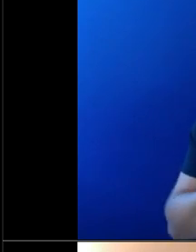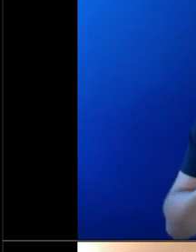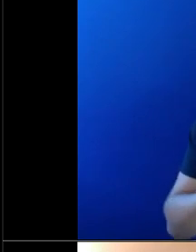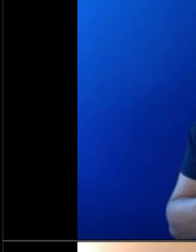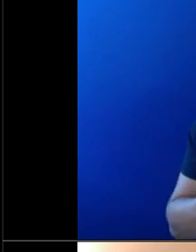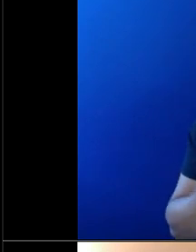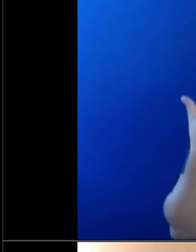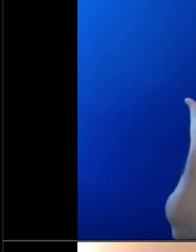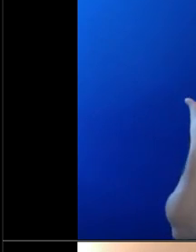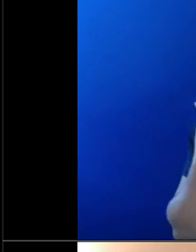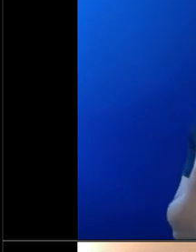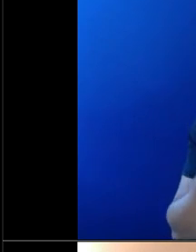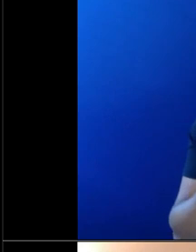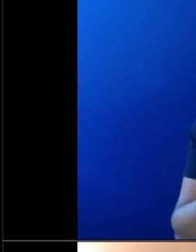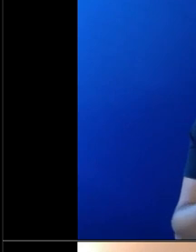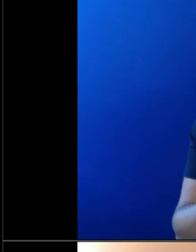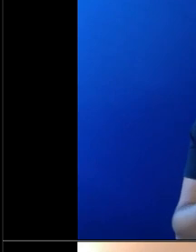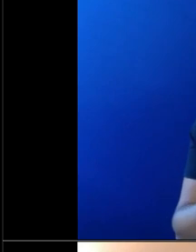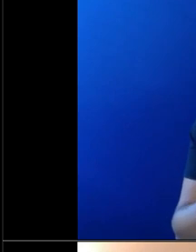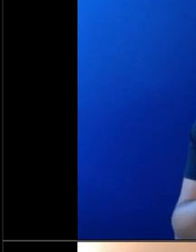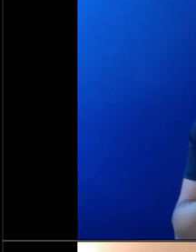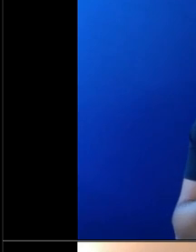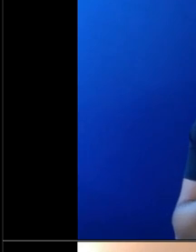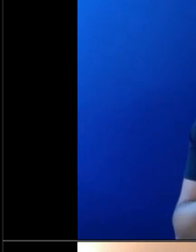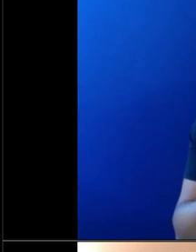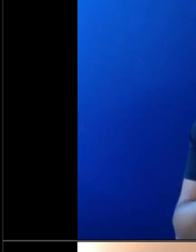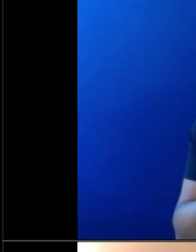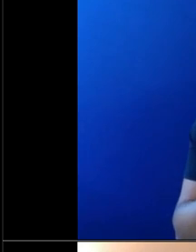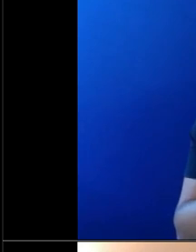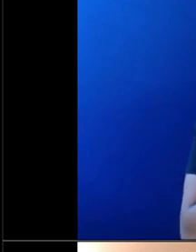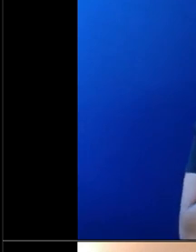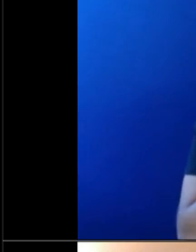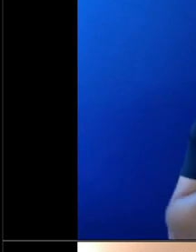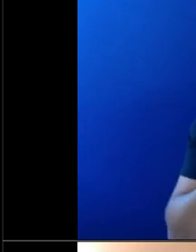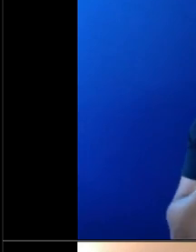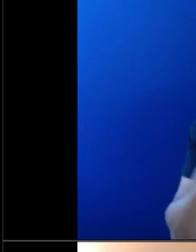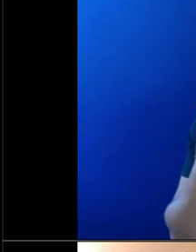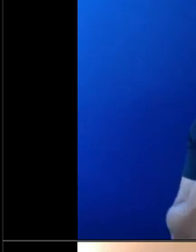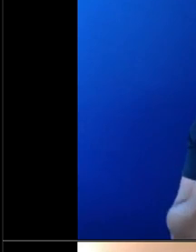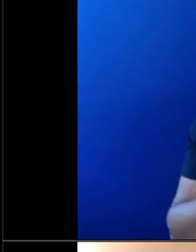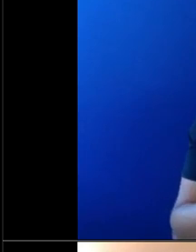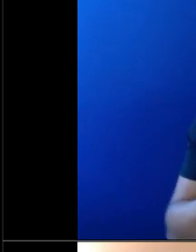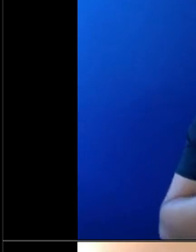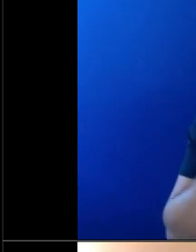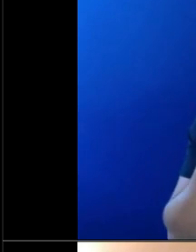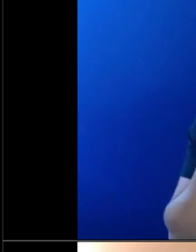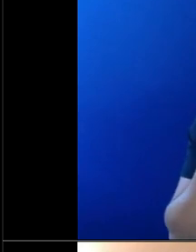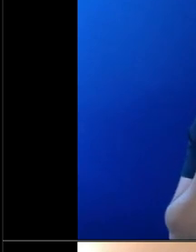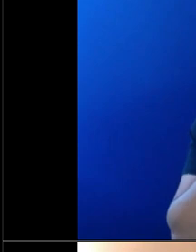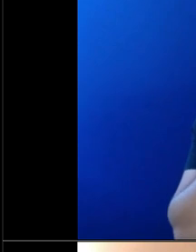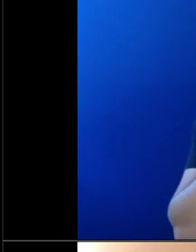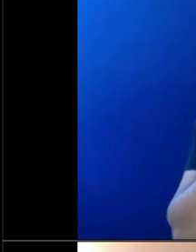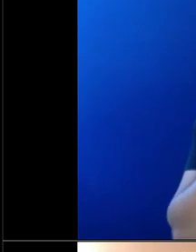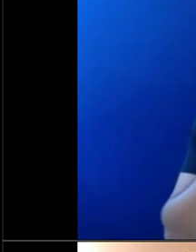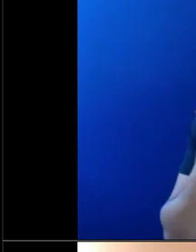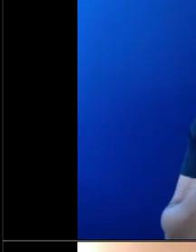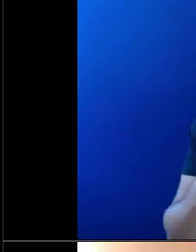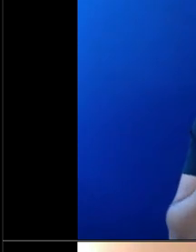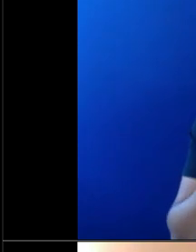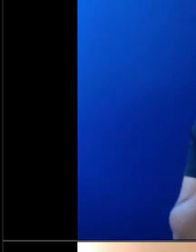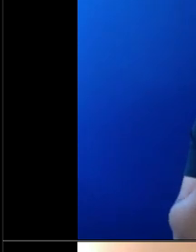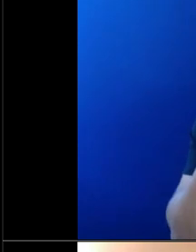loved to get live sea cucumbers, and she would just play with those for hours and hours and hours before she would eat them. And then there